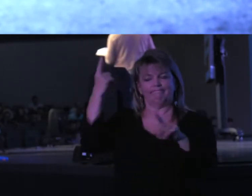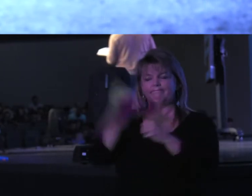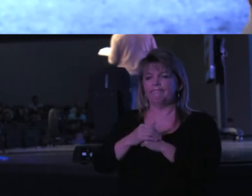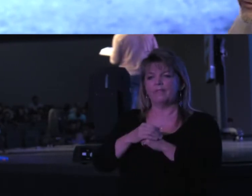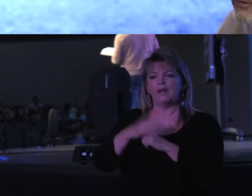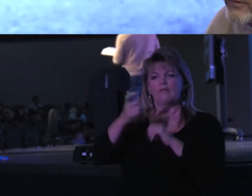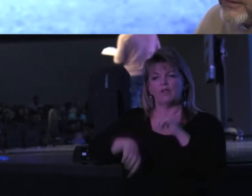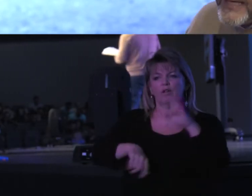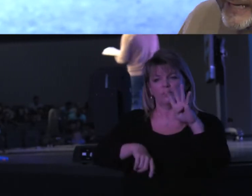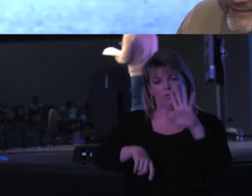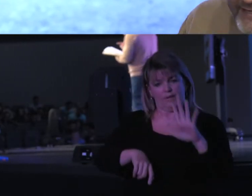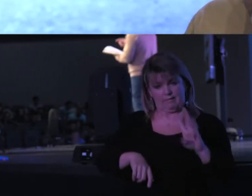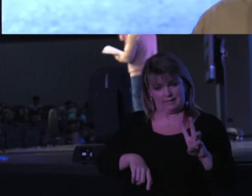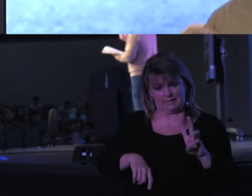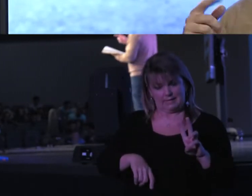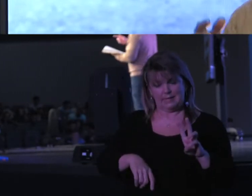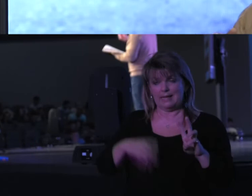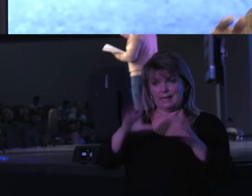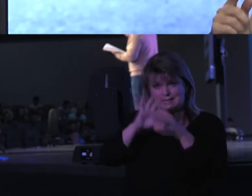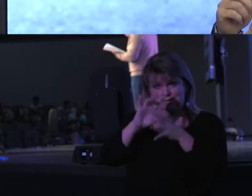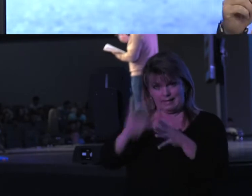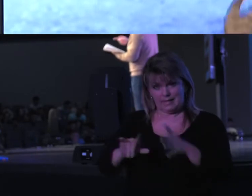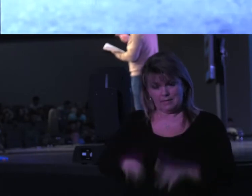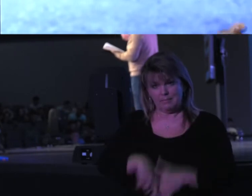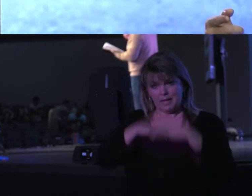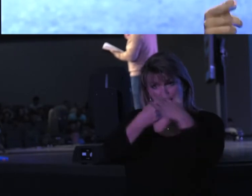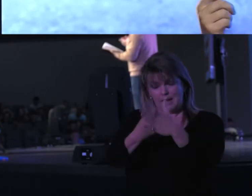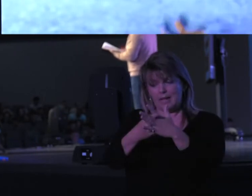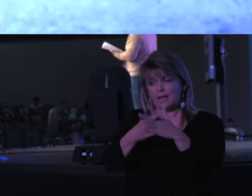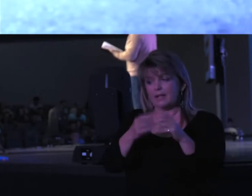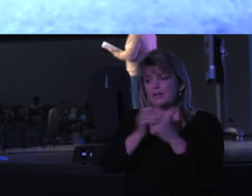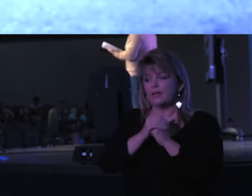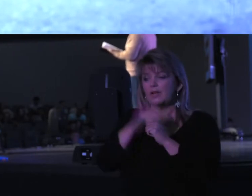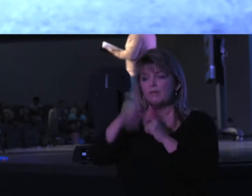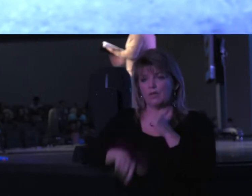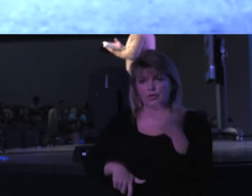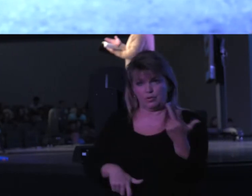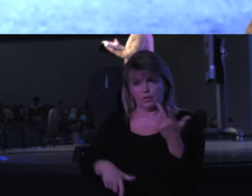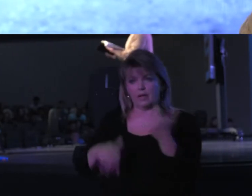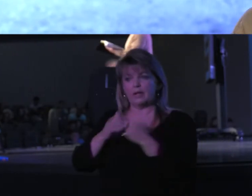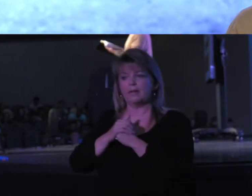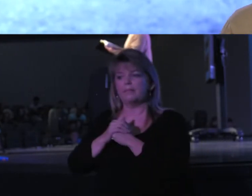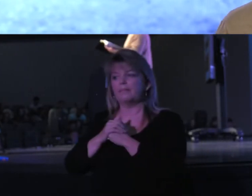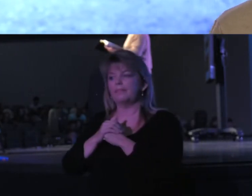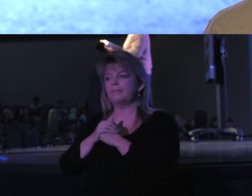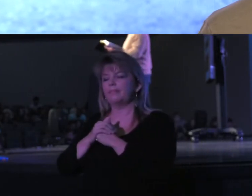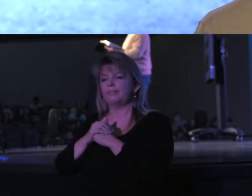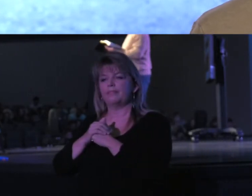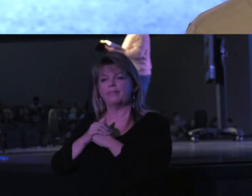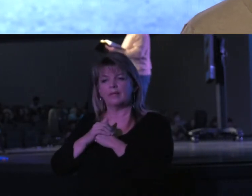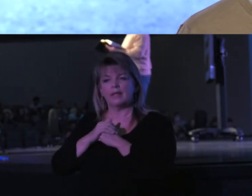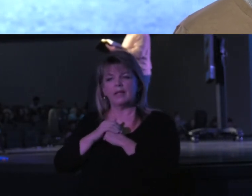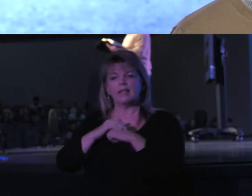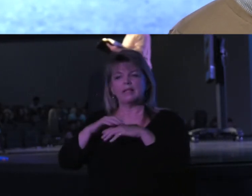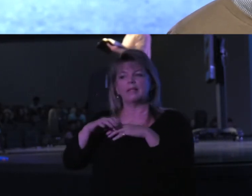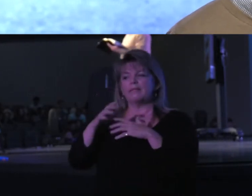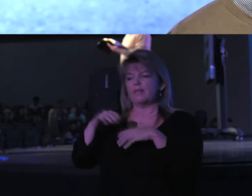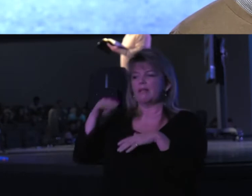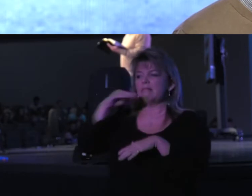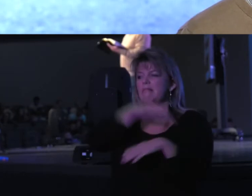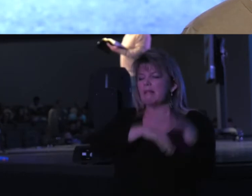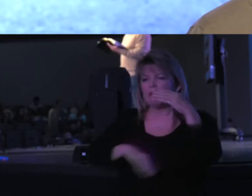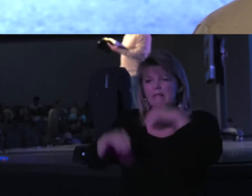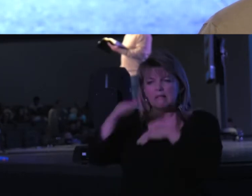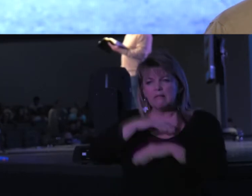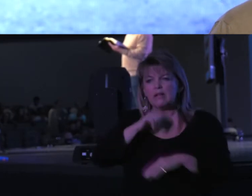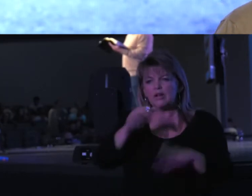we close. He says this, beginning, I'll start in verse 3. They bend their tongue like a bow. Falsehood,